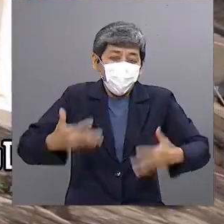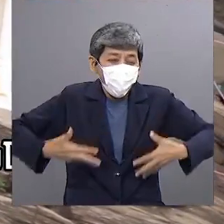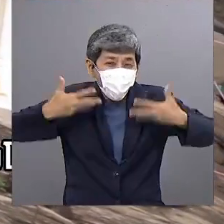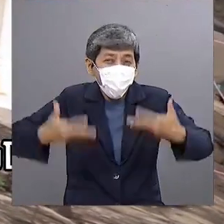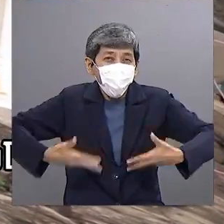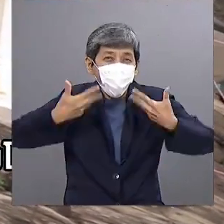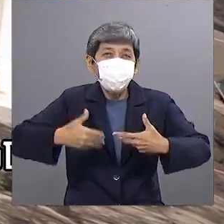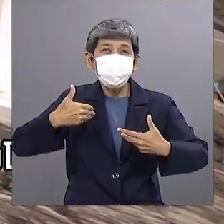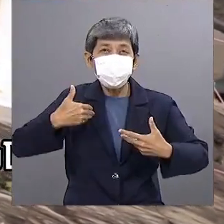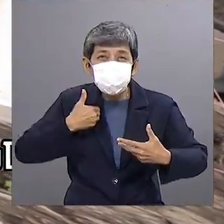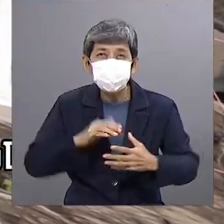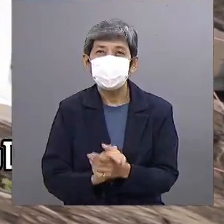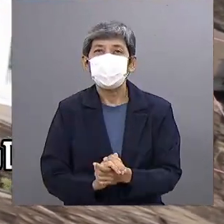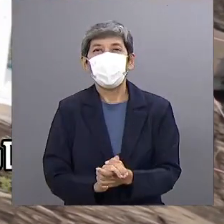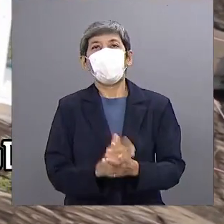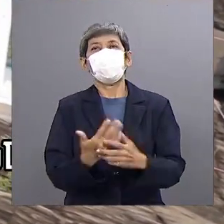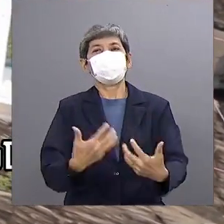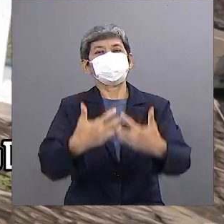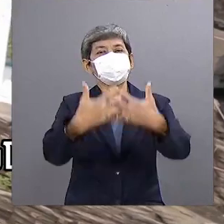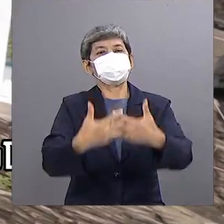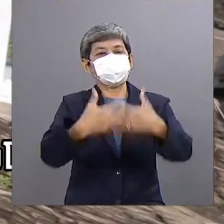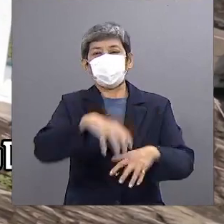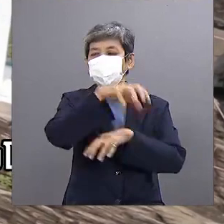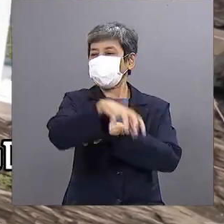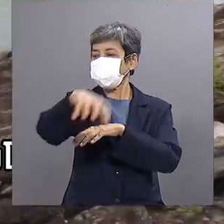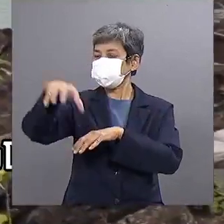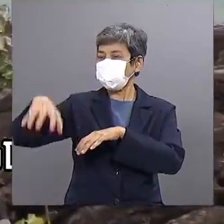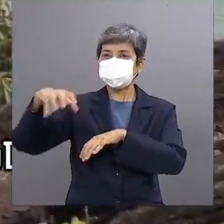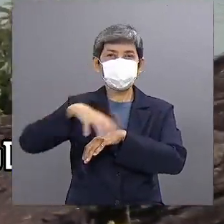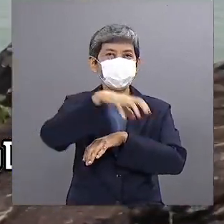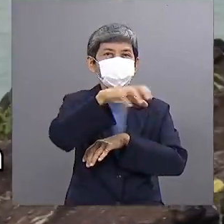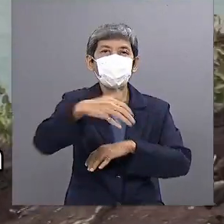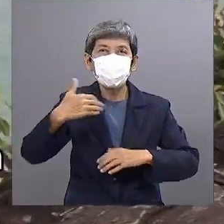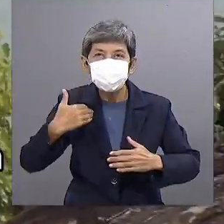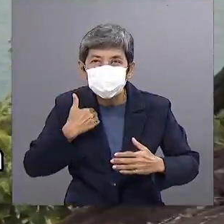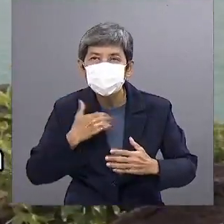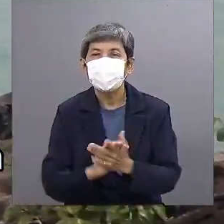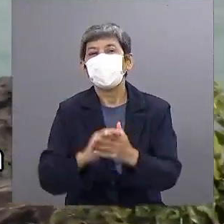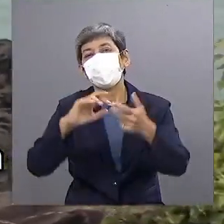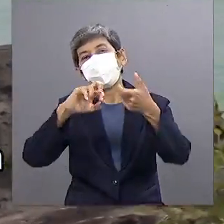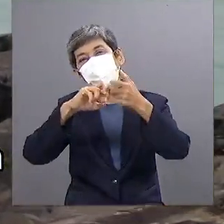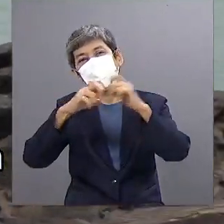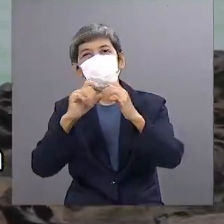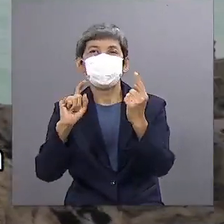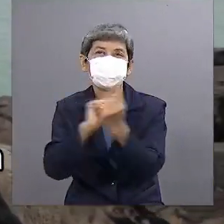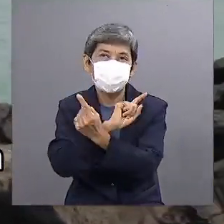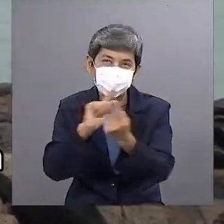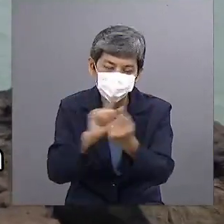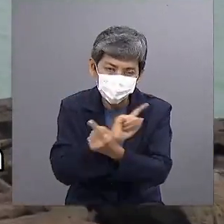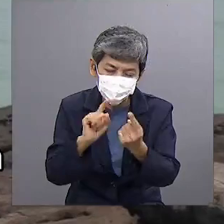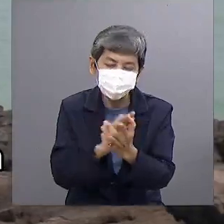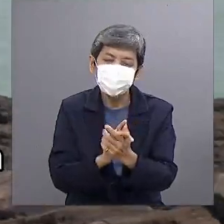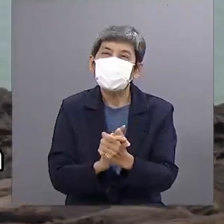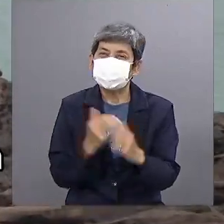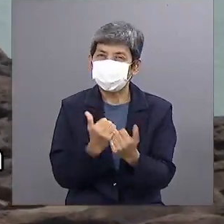not maybe by coincidence. During the industrialization in the whole world, we see that there is a change, you know, and the change is